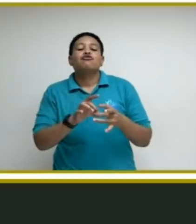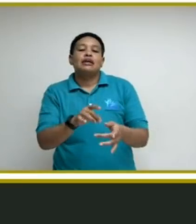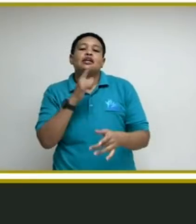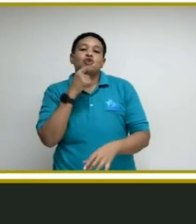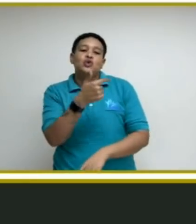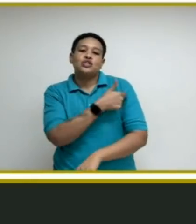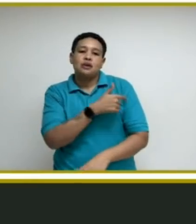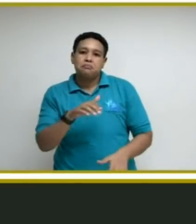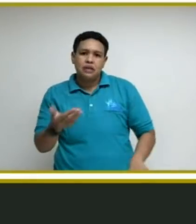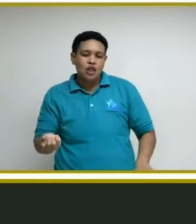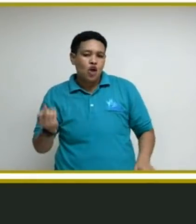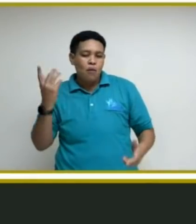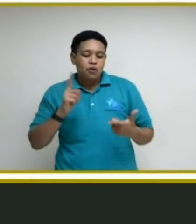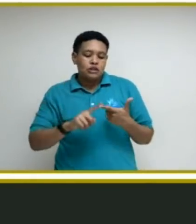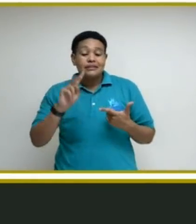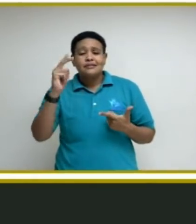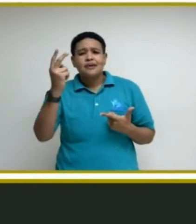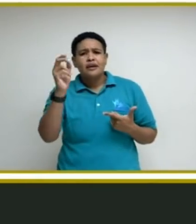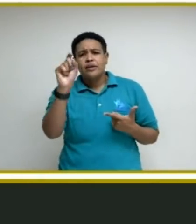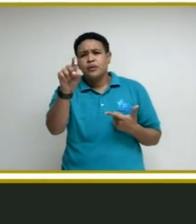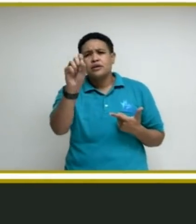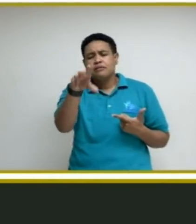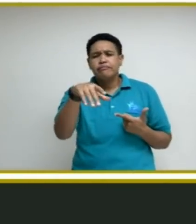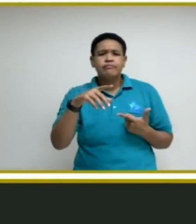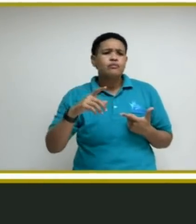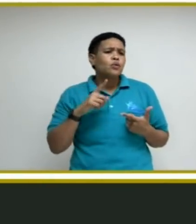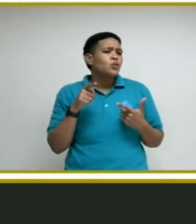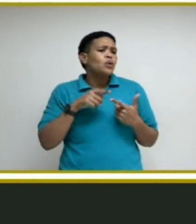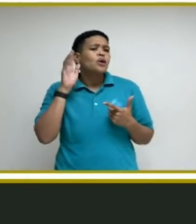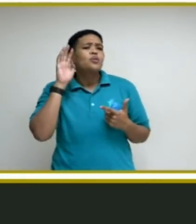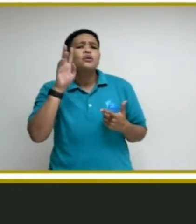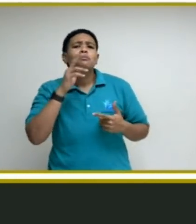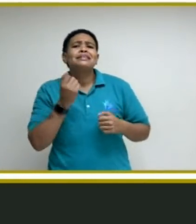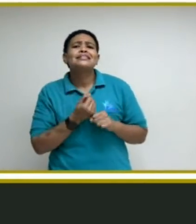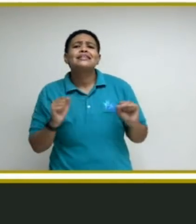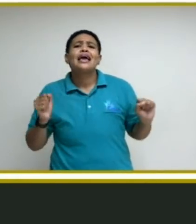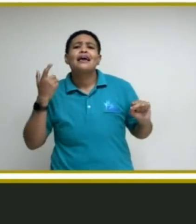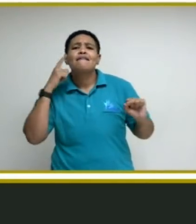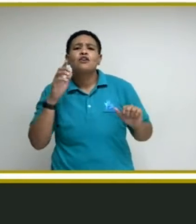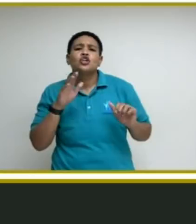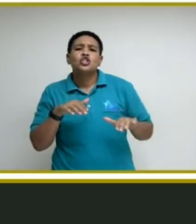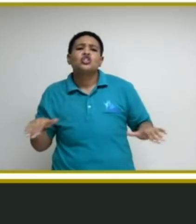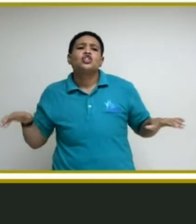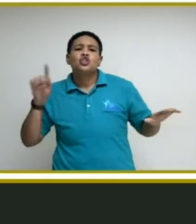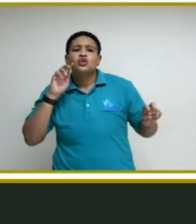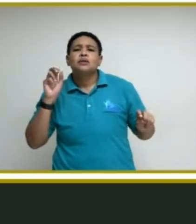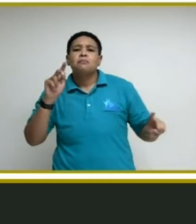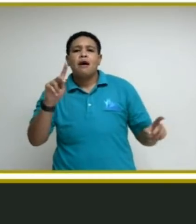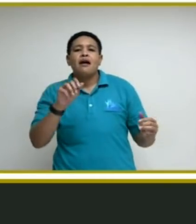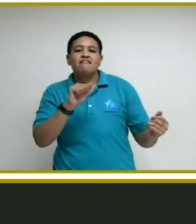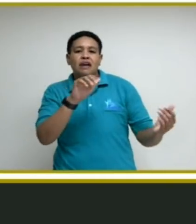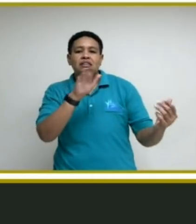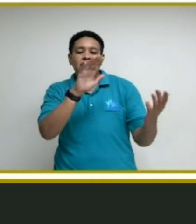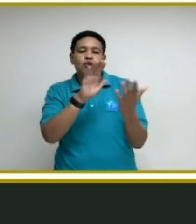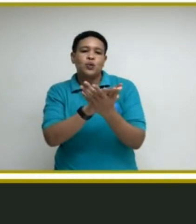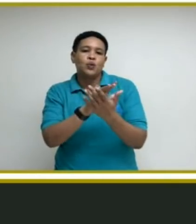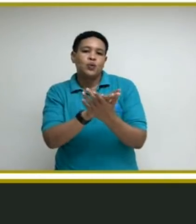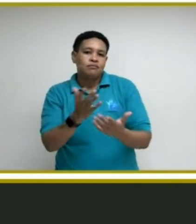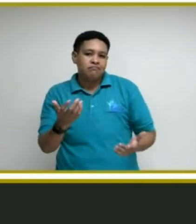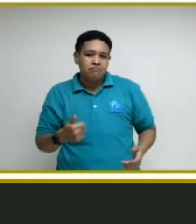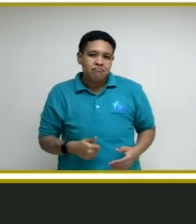That's one. And two, when will it be safe for children to return to face-to-face